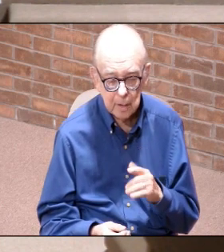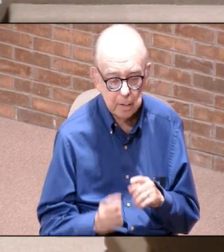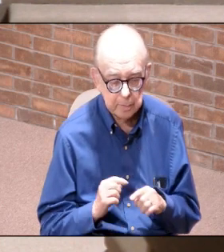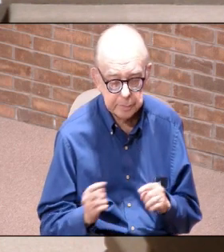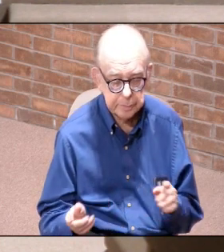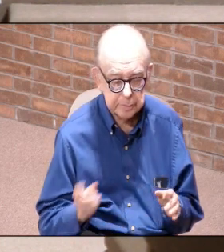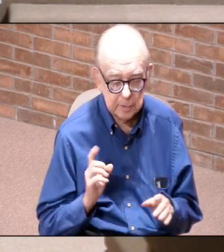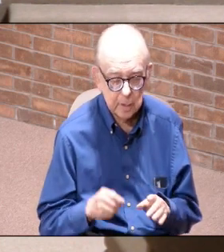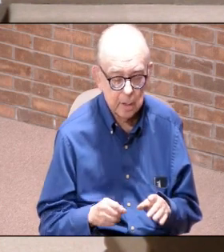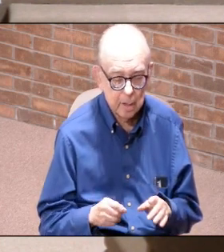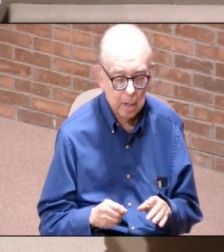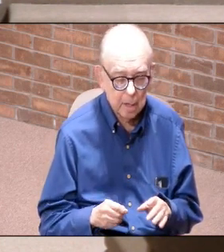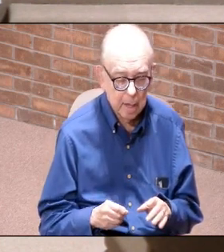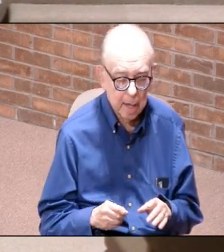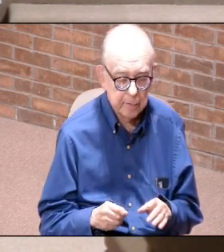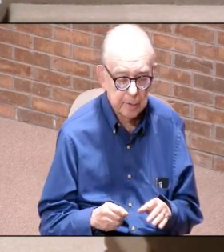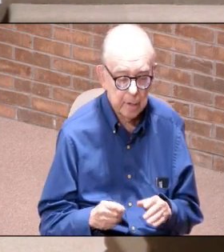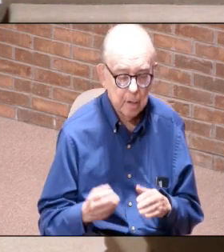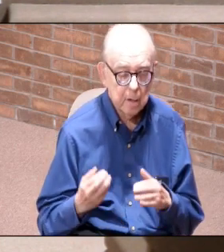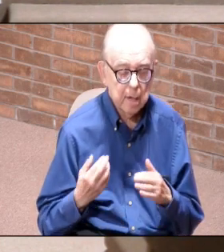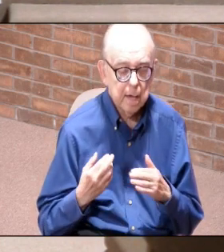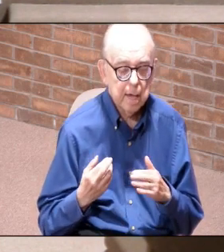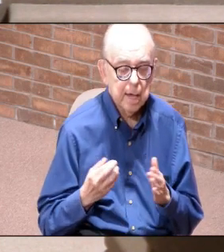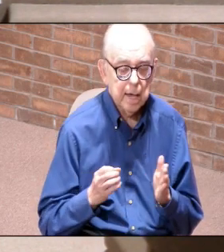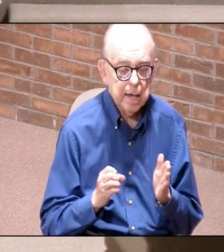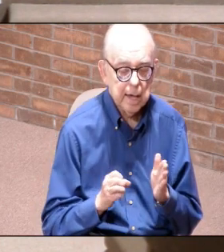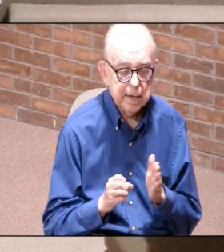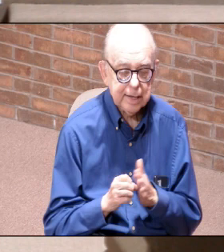But there's got to be accountability, ladies and gentlemen.